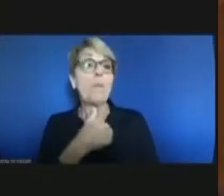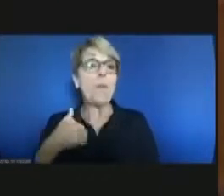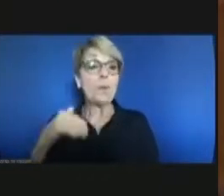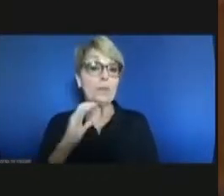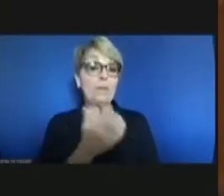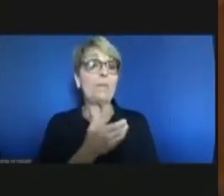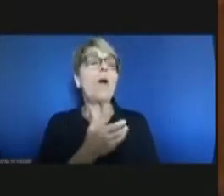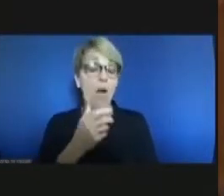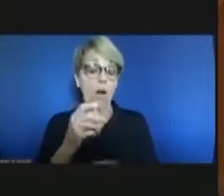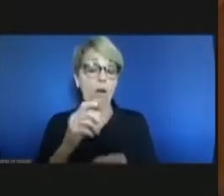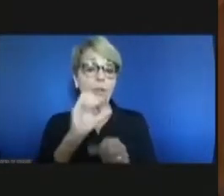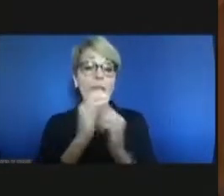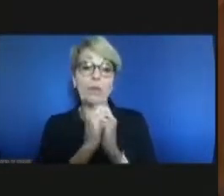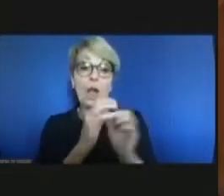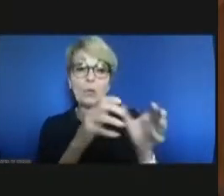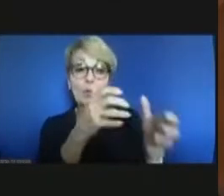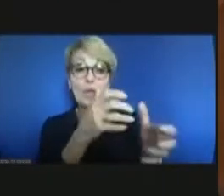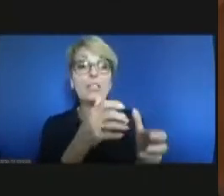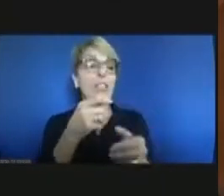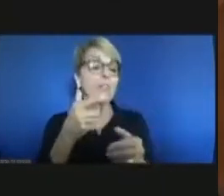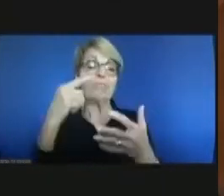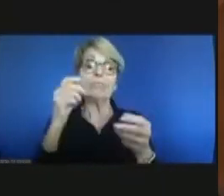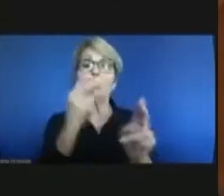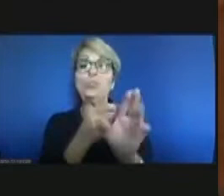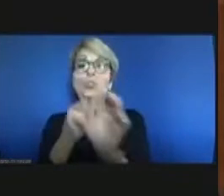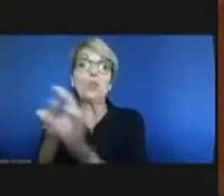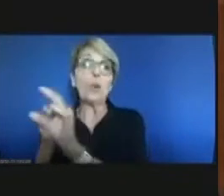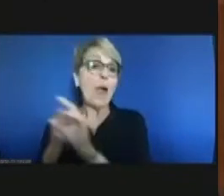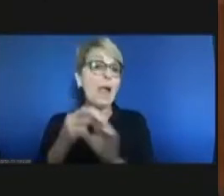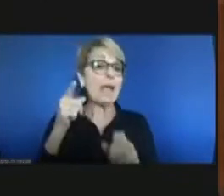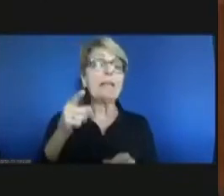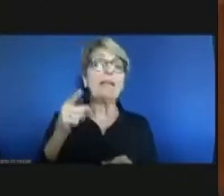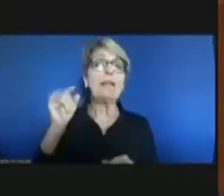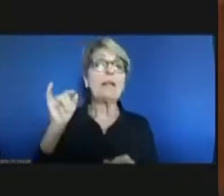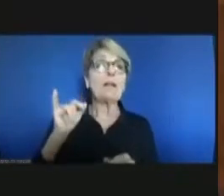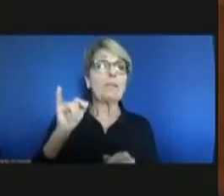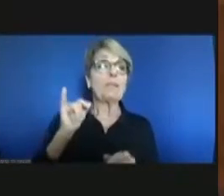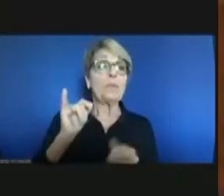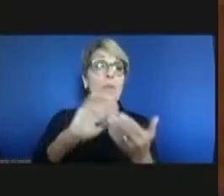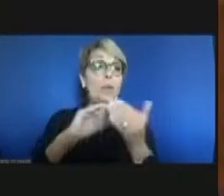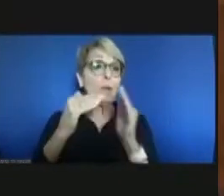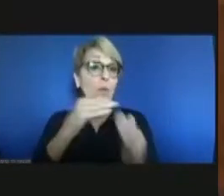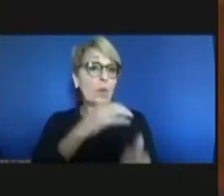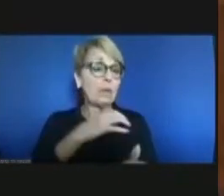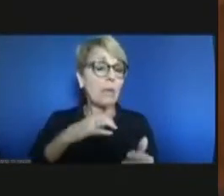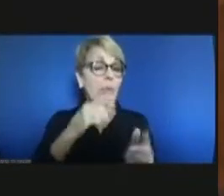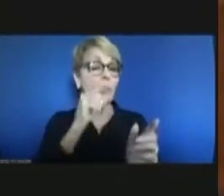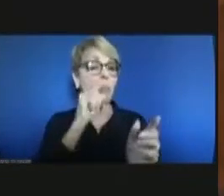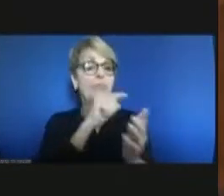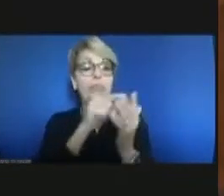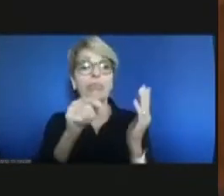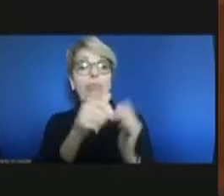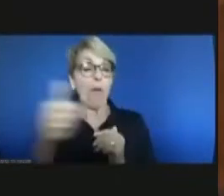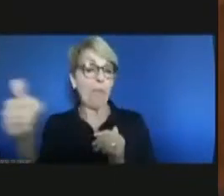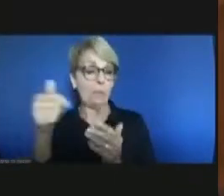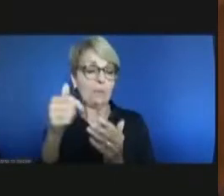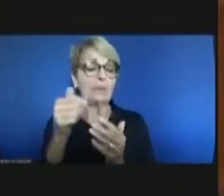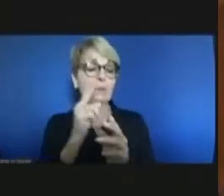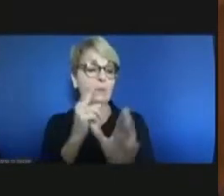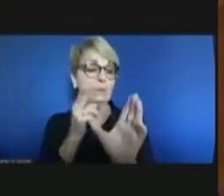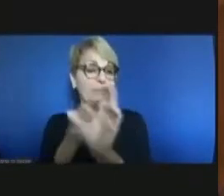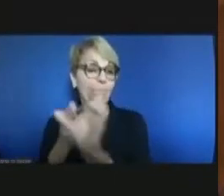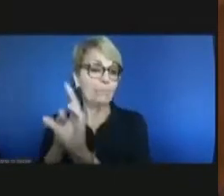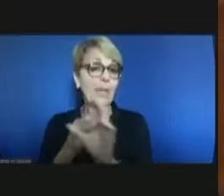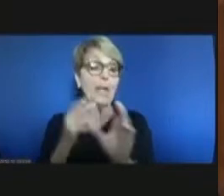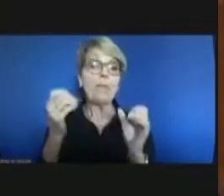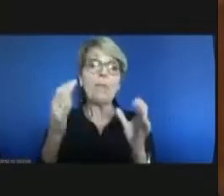Federation of Pittsburgh to the Jewish Community Council, and there's so many others kind of deep